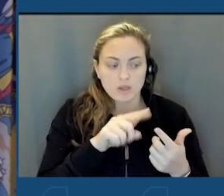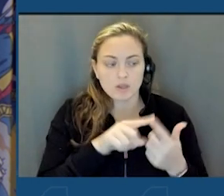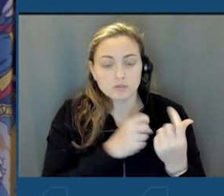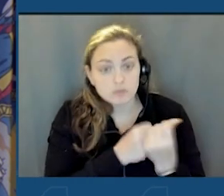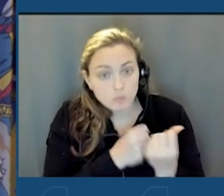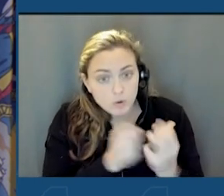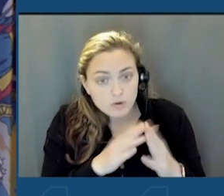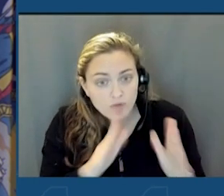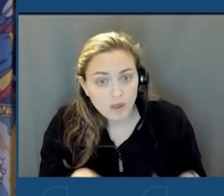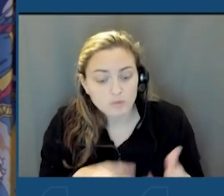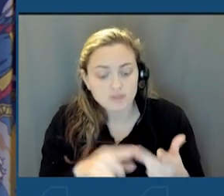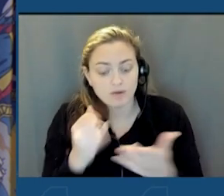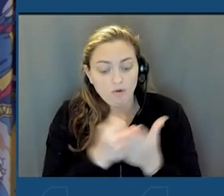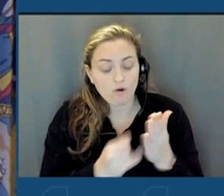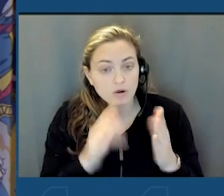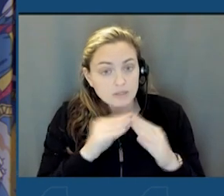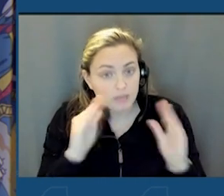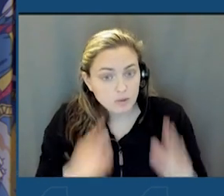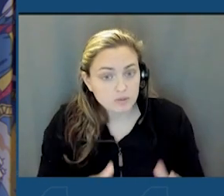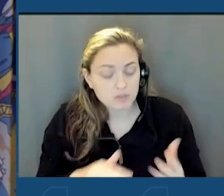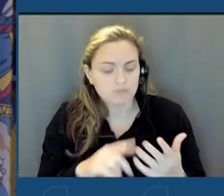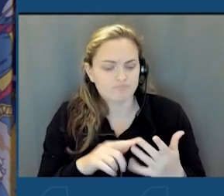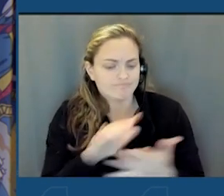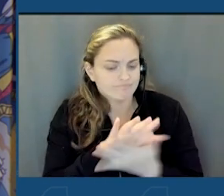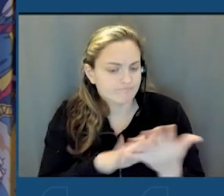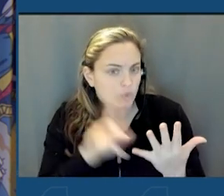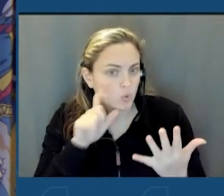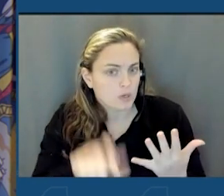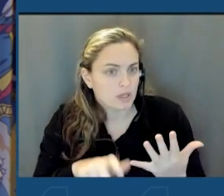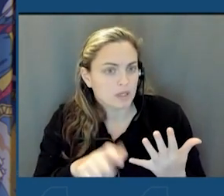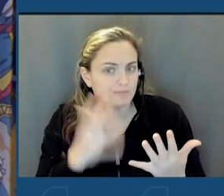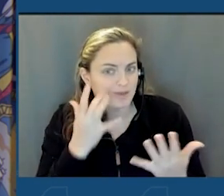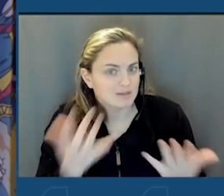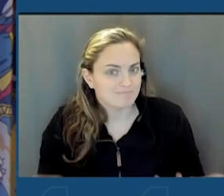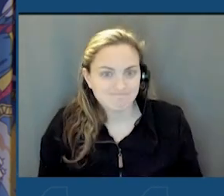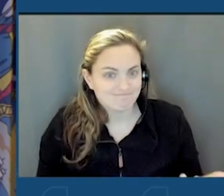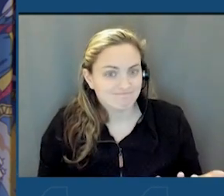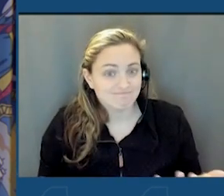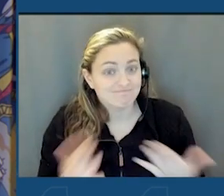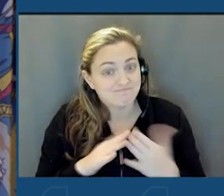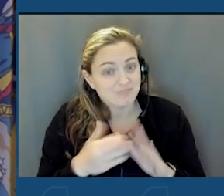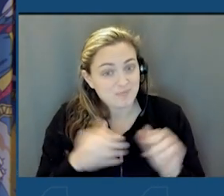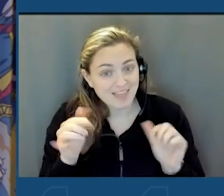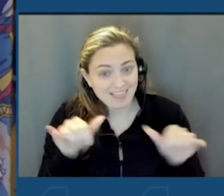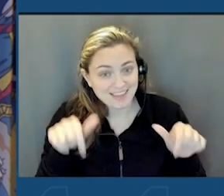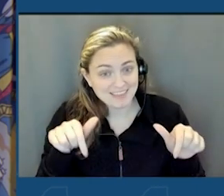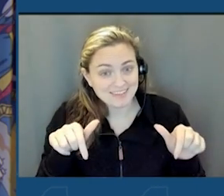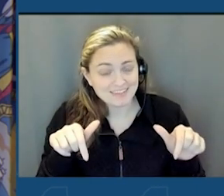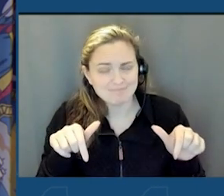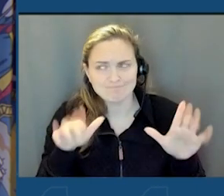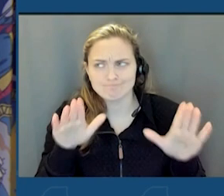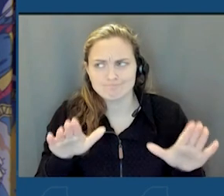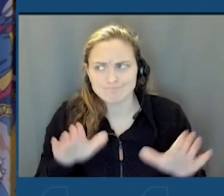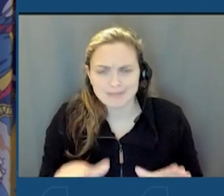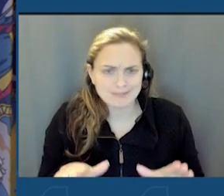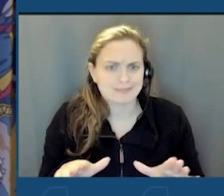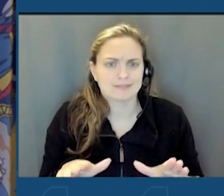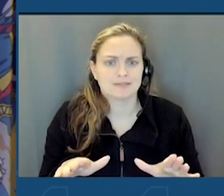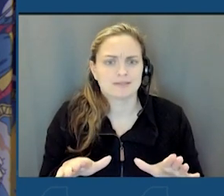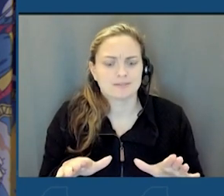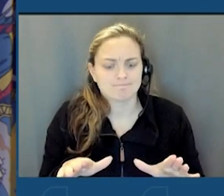housing, artist housing, everything that you need, because guess what? Communities like this have an incredible